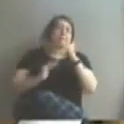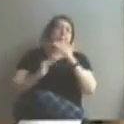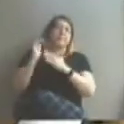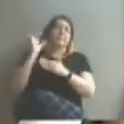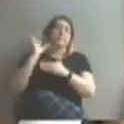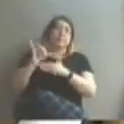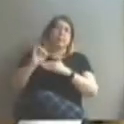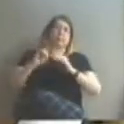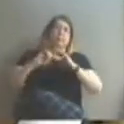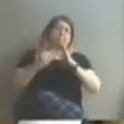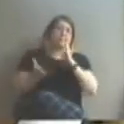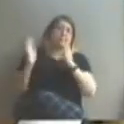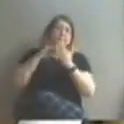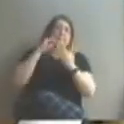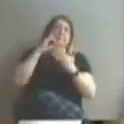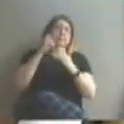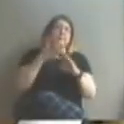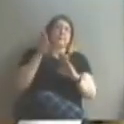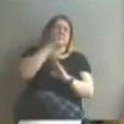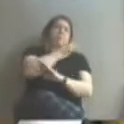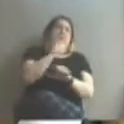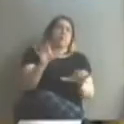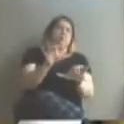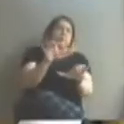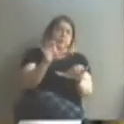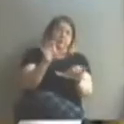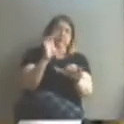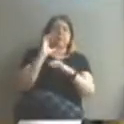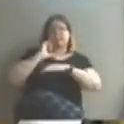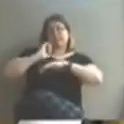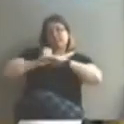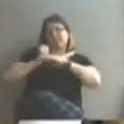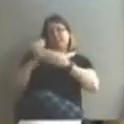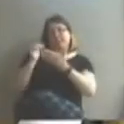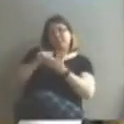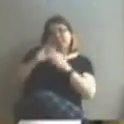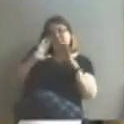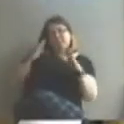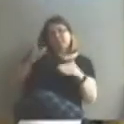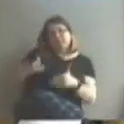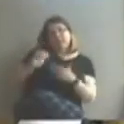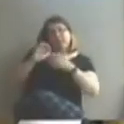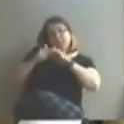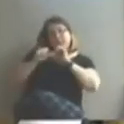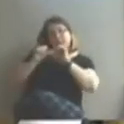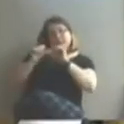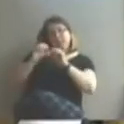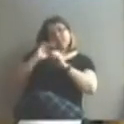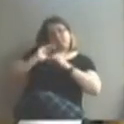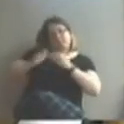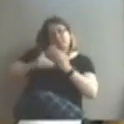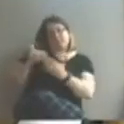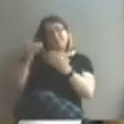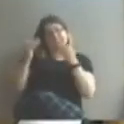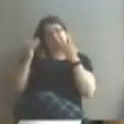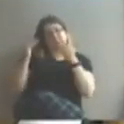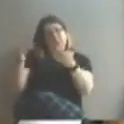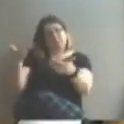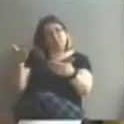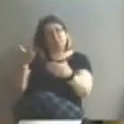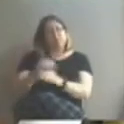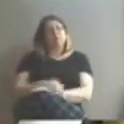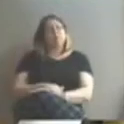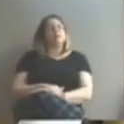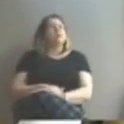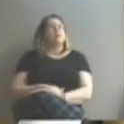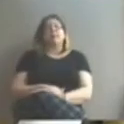reset because it was a past practice and helping to reset focus around how do we continue to move the district forward. It is not